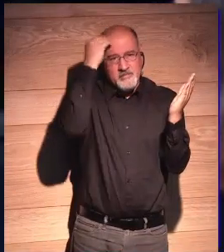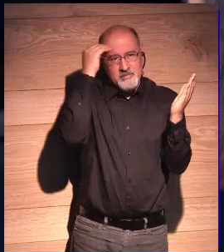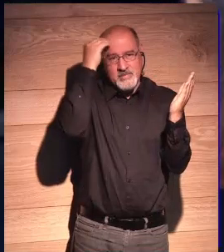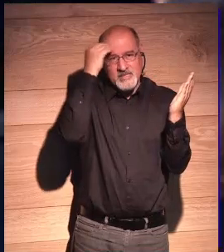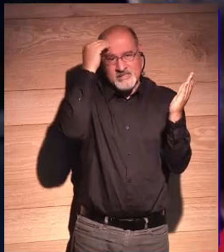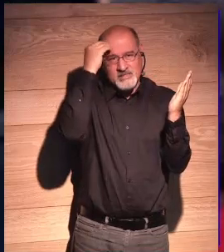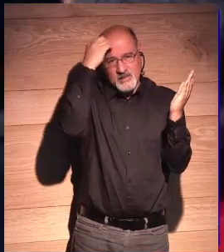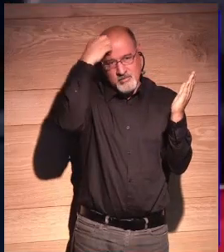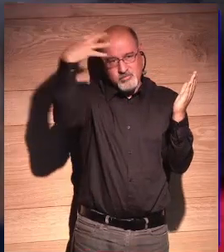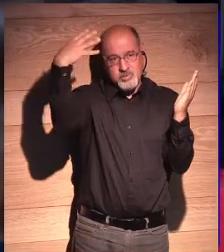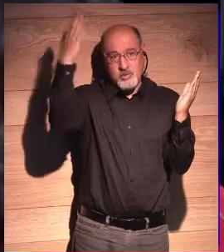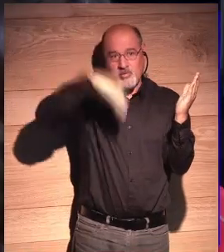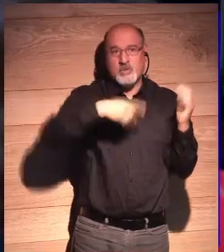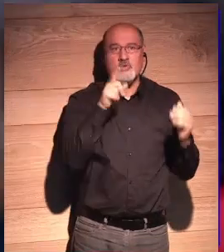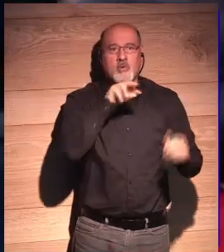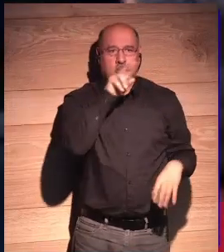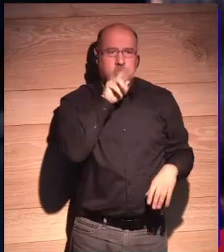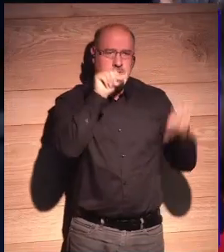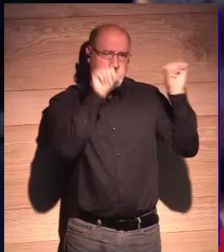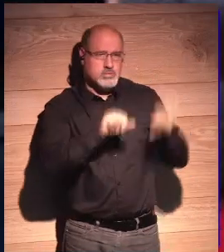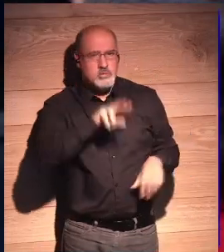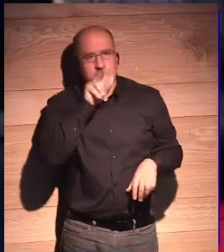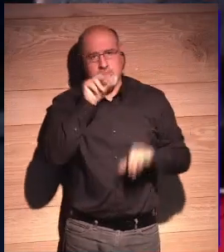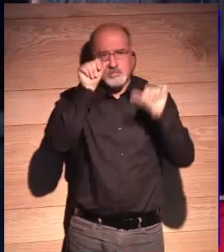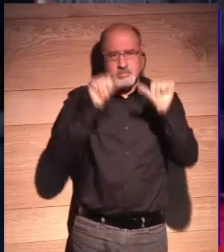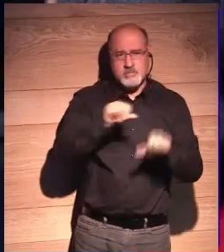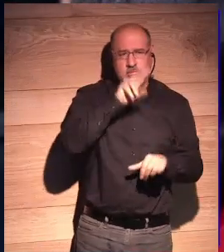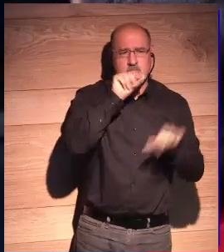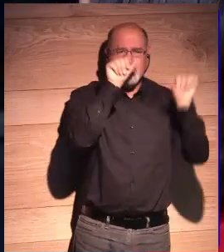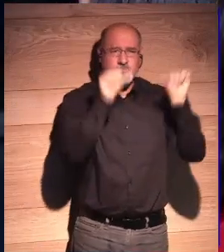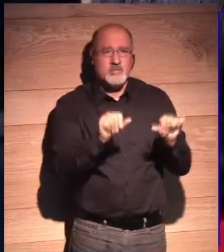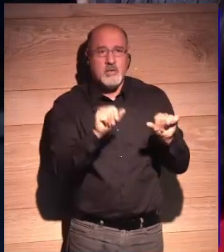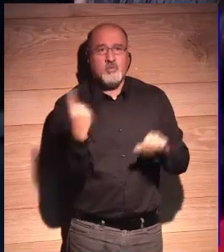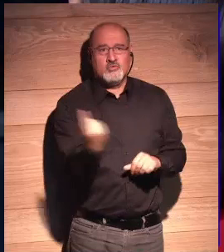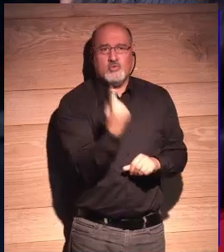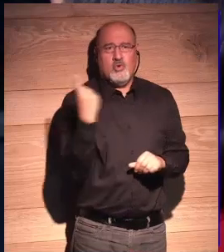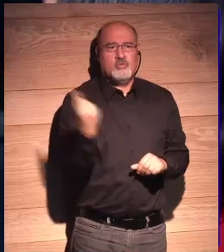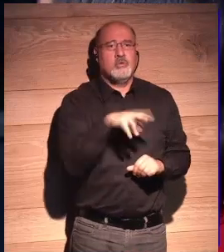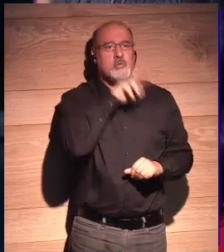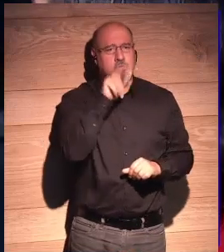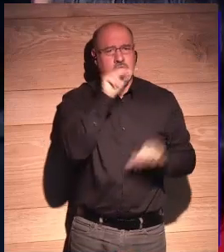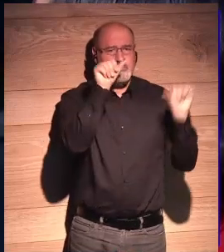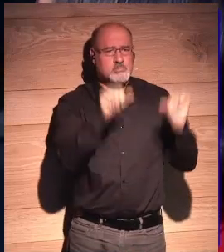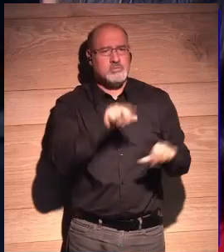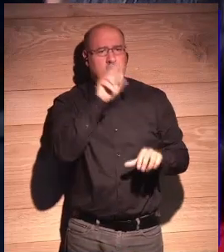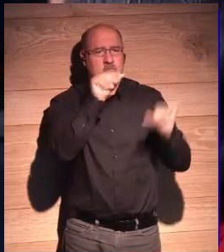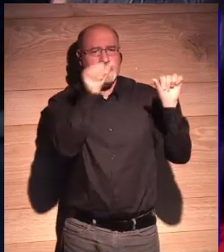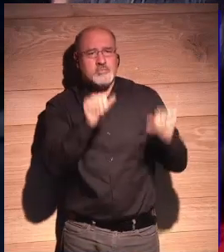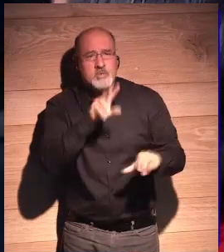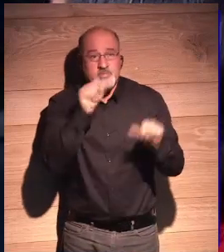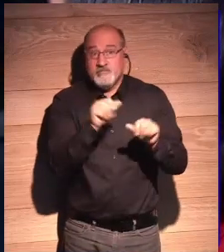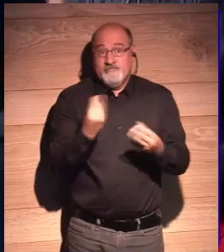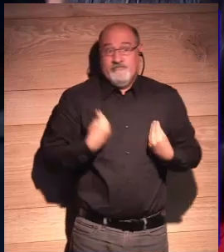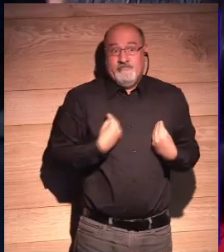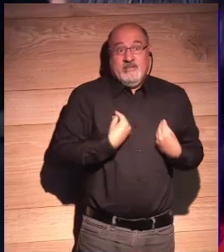talking, and he's mostly alone, and he's just wandering through the world talking out loud. And because it's a comic book, you